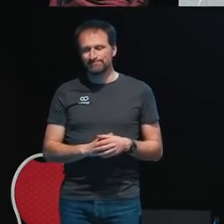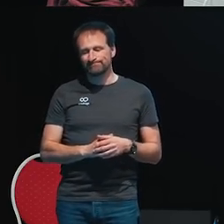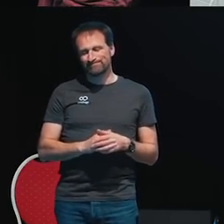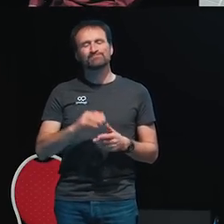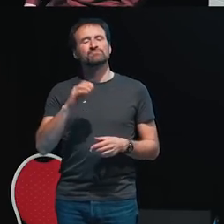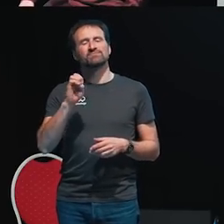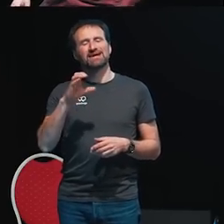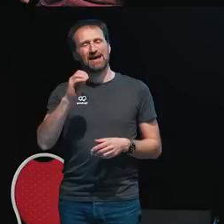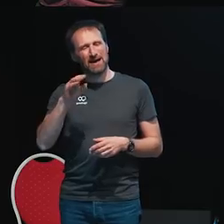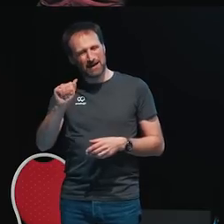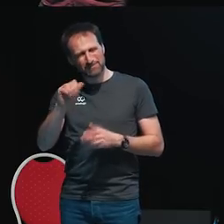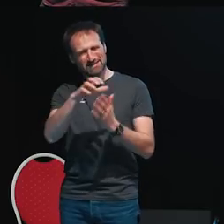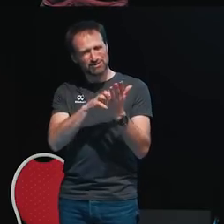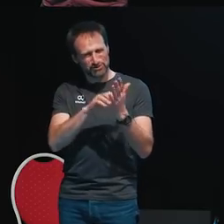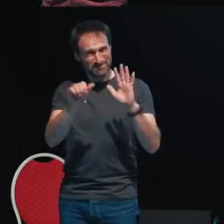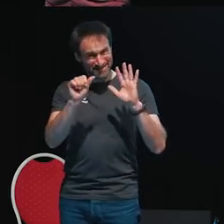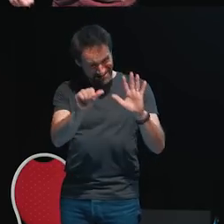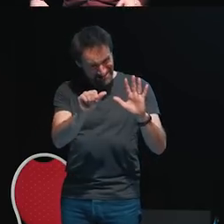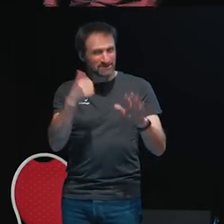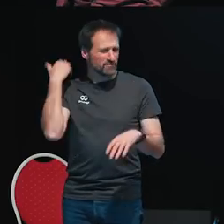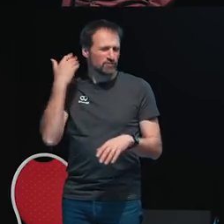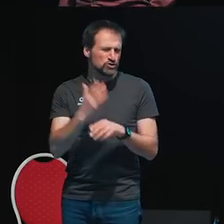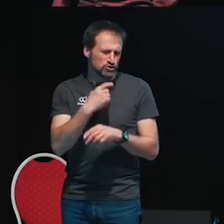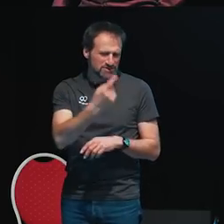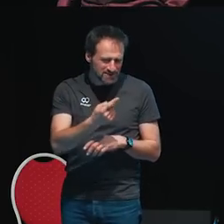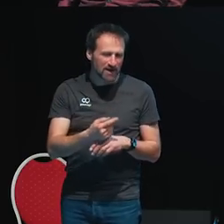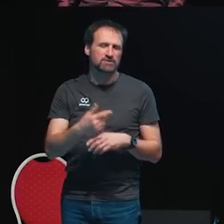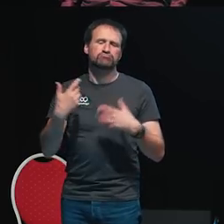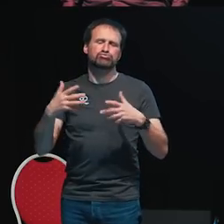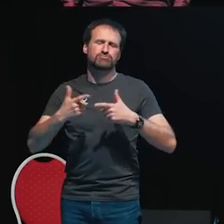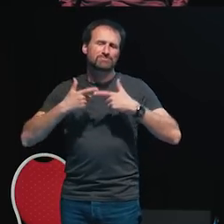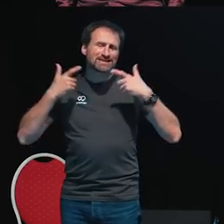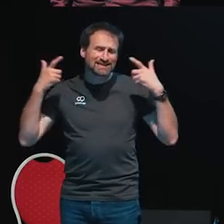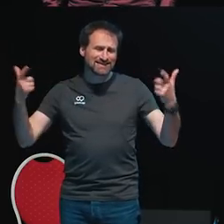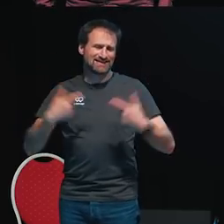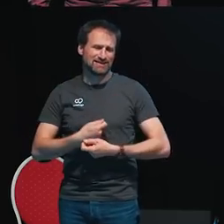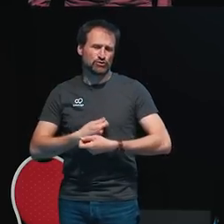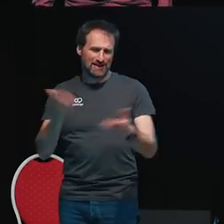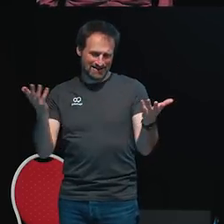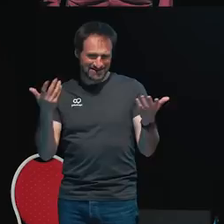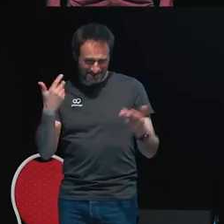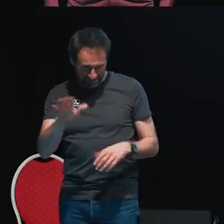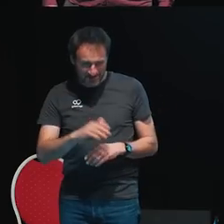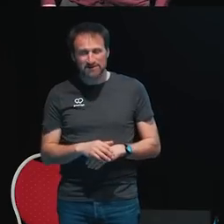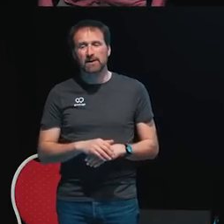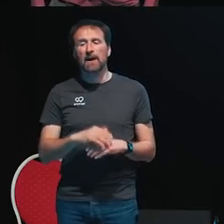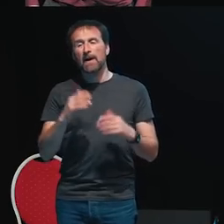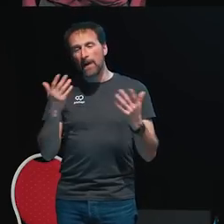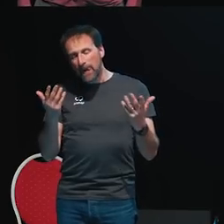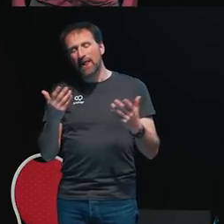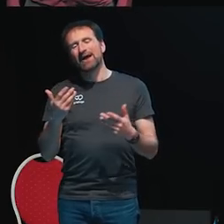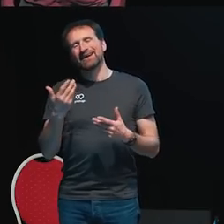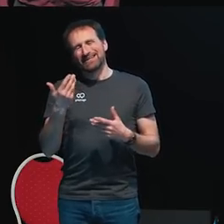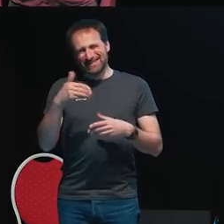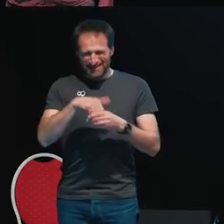with ECMAScript 6, we had, well, as I said before, a huge release. So that has a few